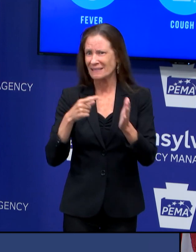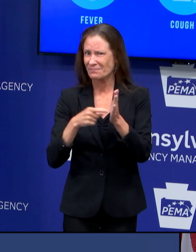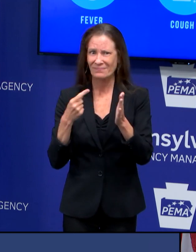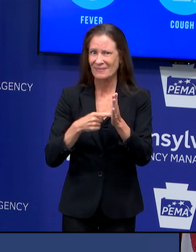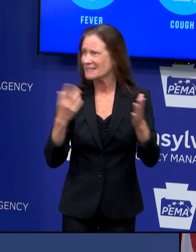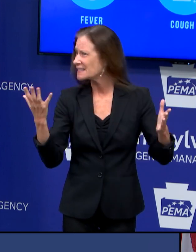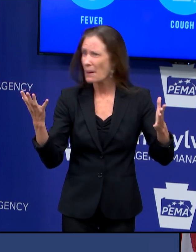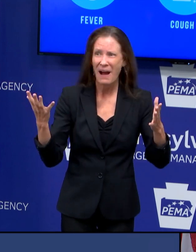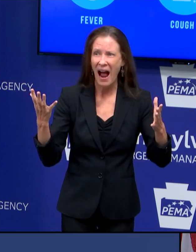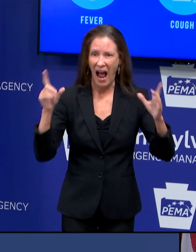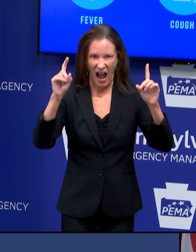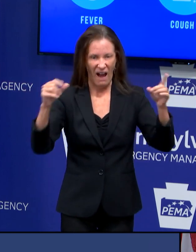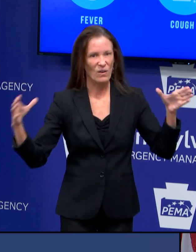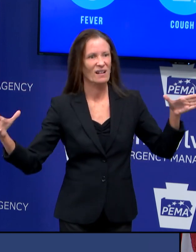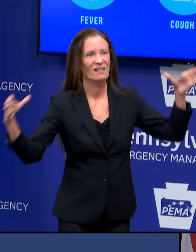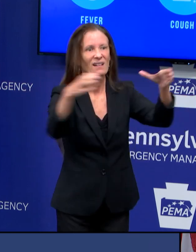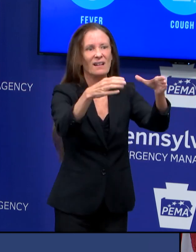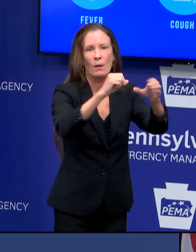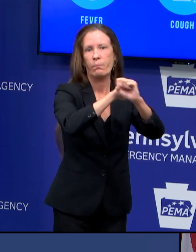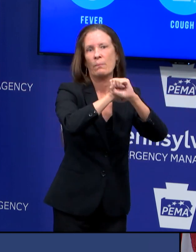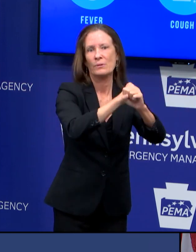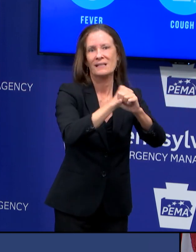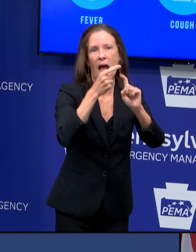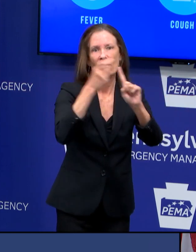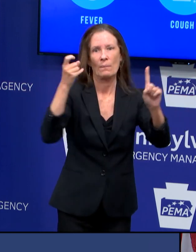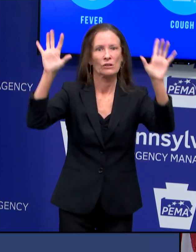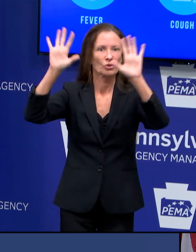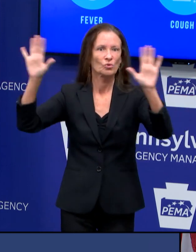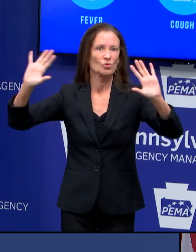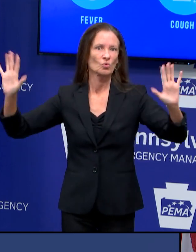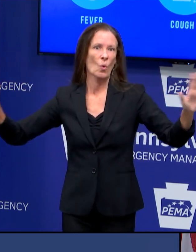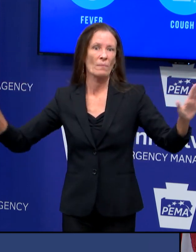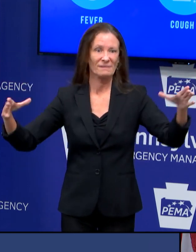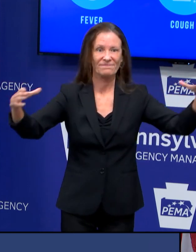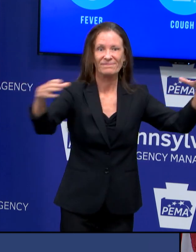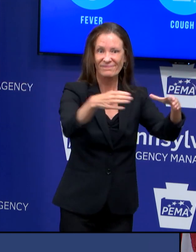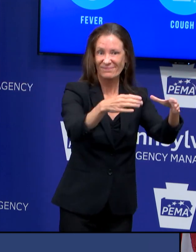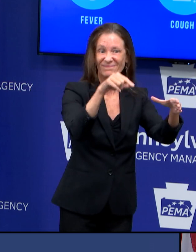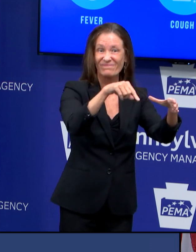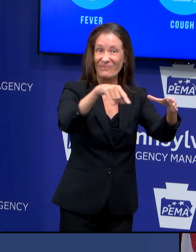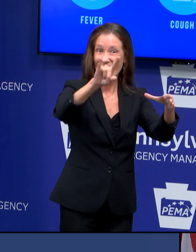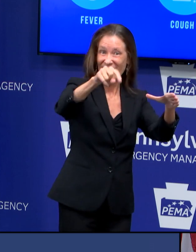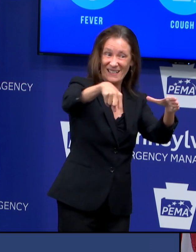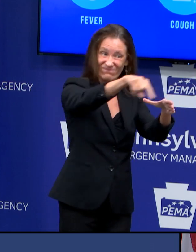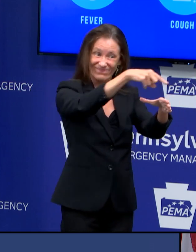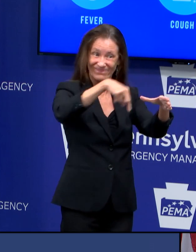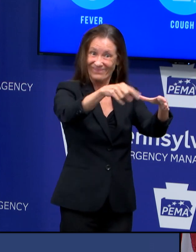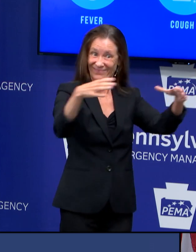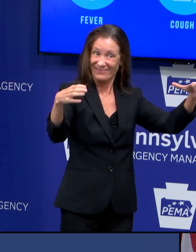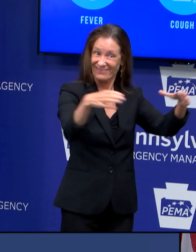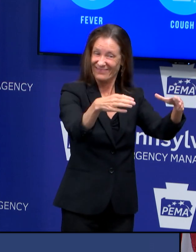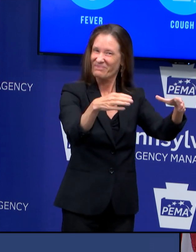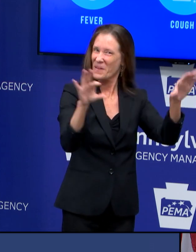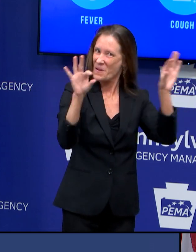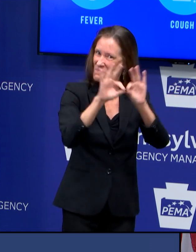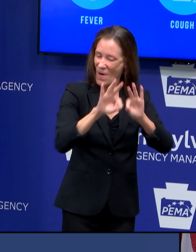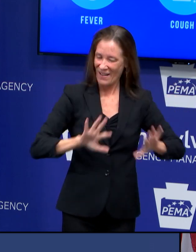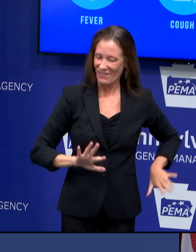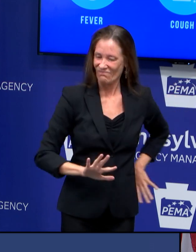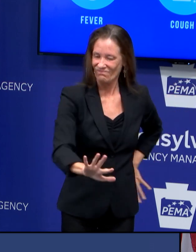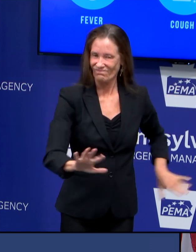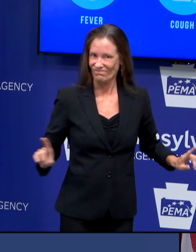all COVID-19 protective action guidance should be followed as long as it doesn't slow response or cause greater